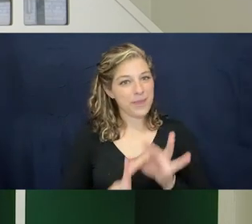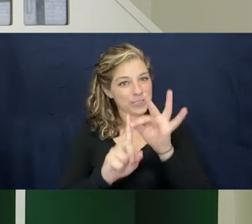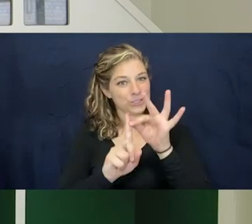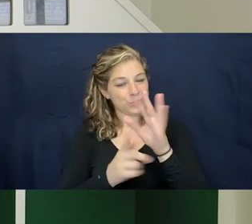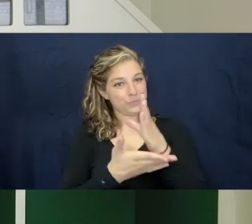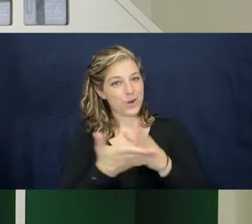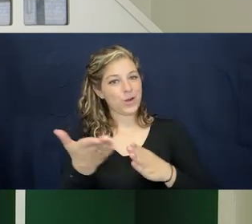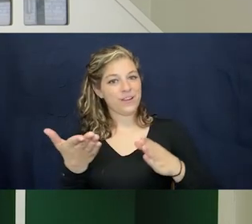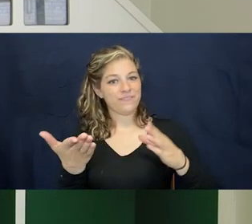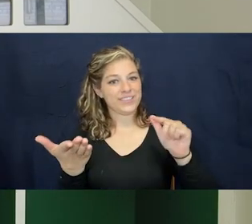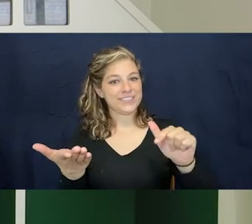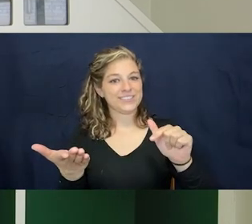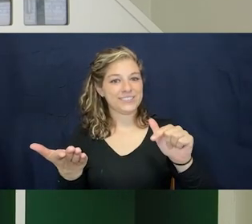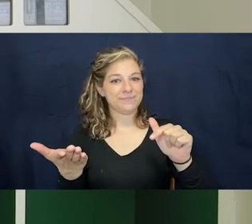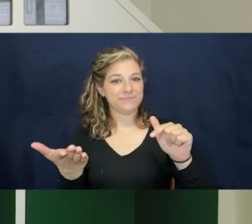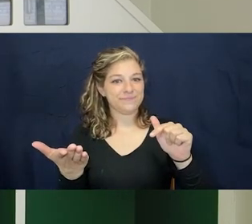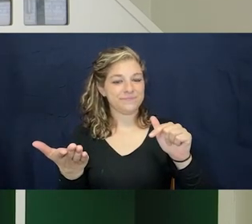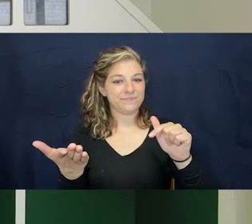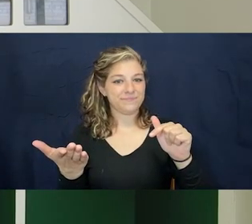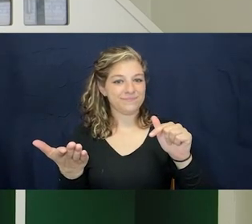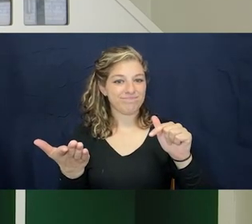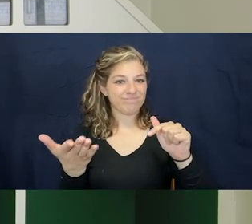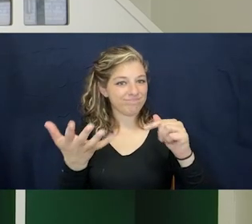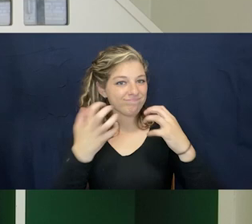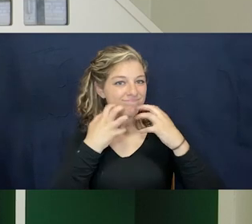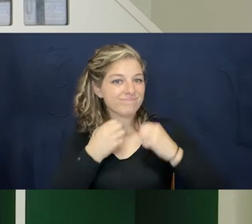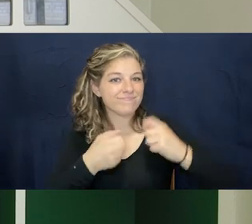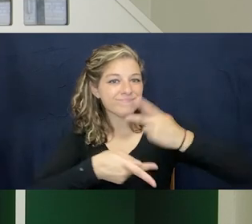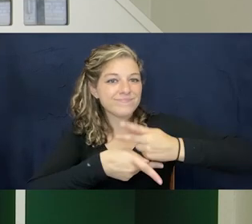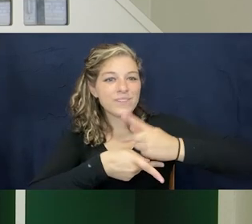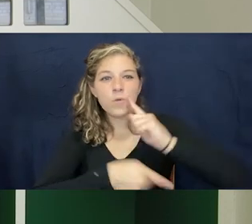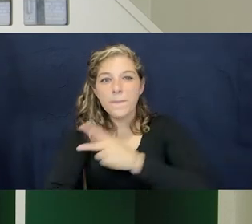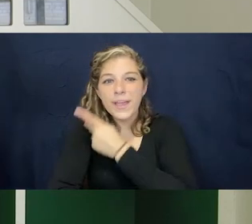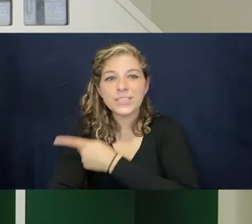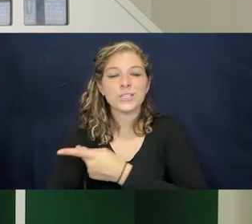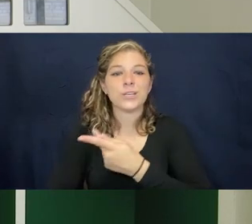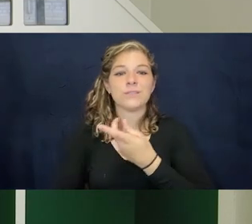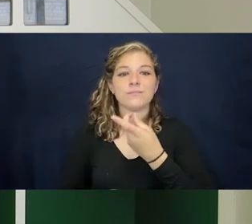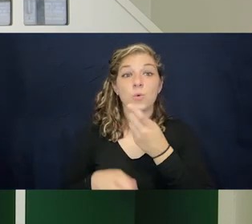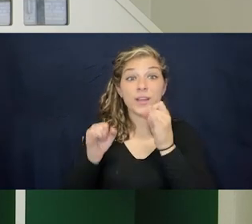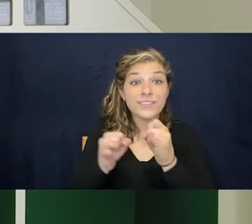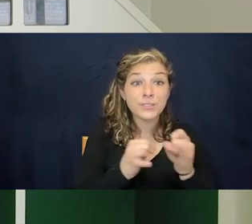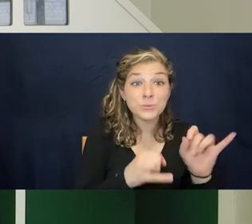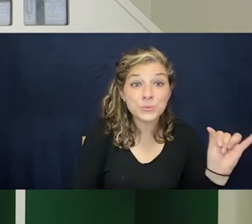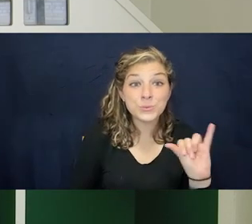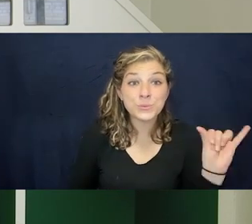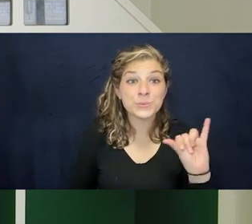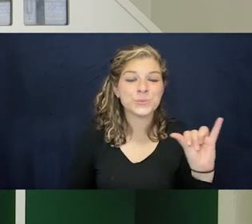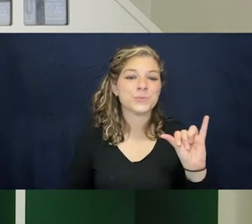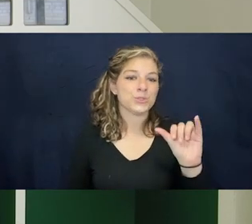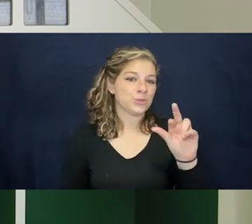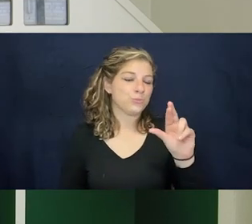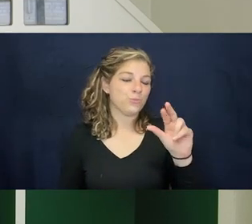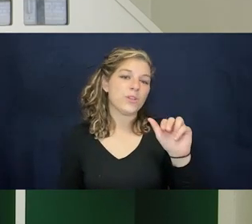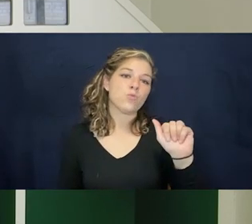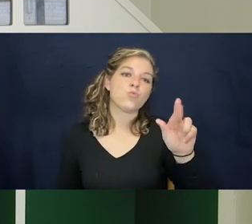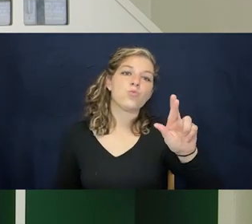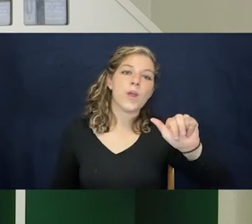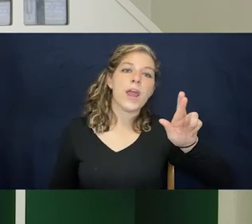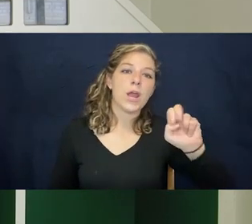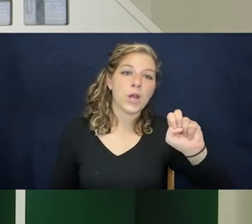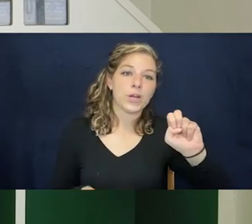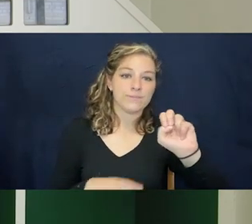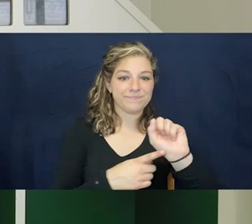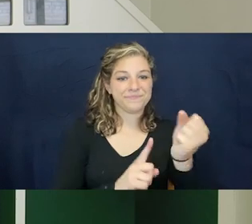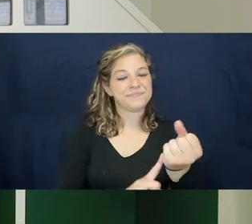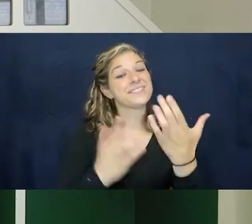that Positive Exposure always will be a special part of this care for the patients